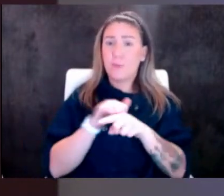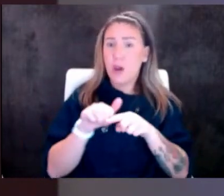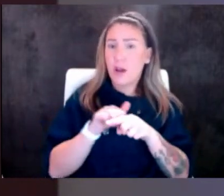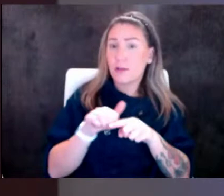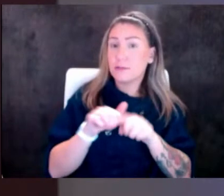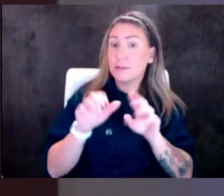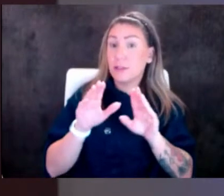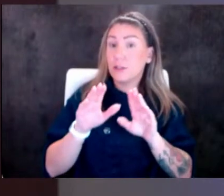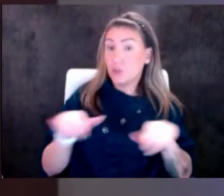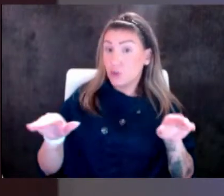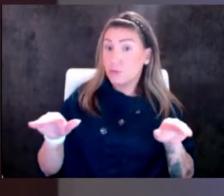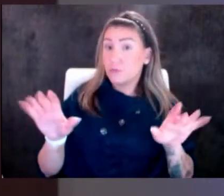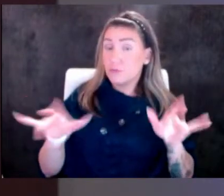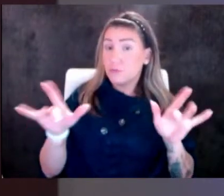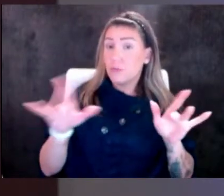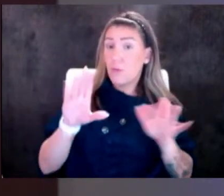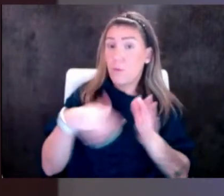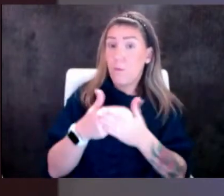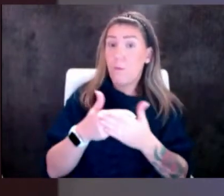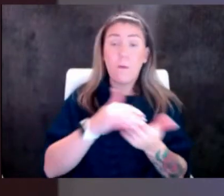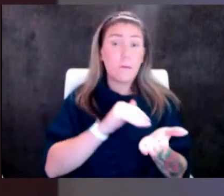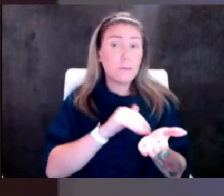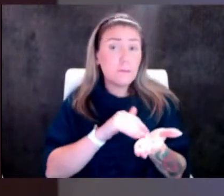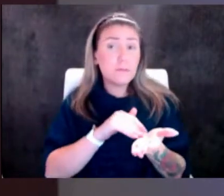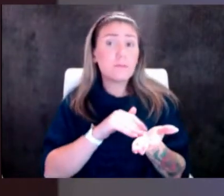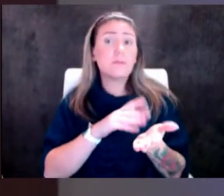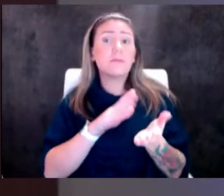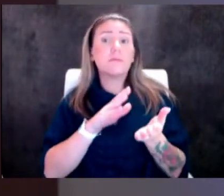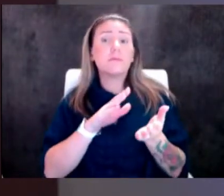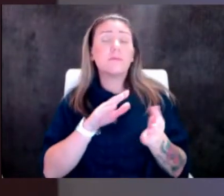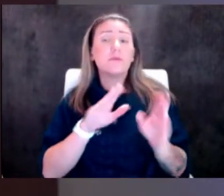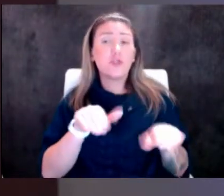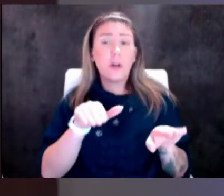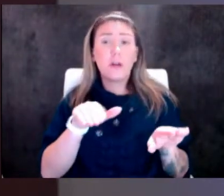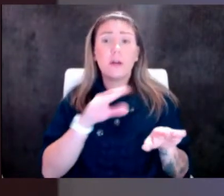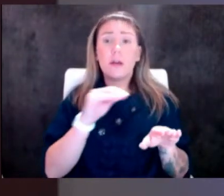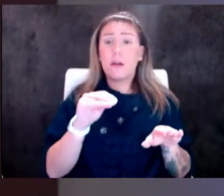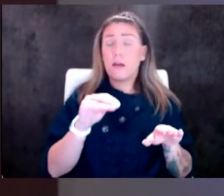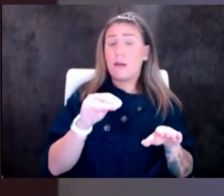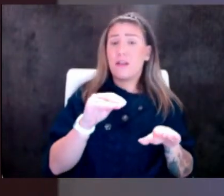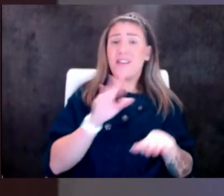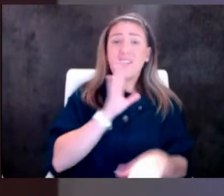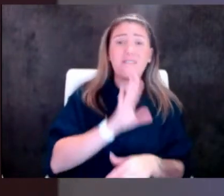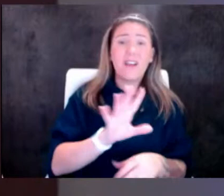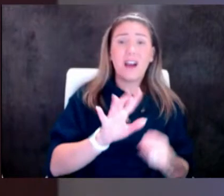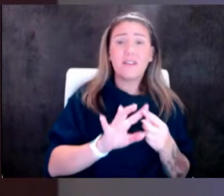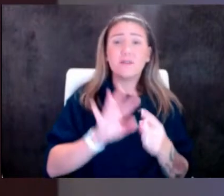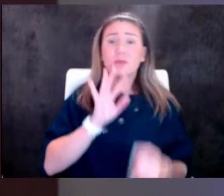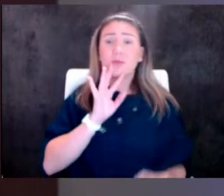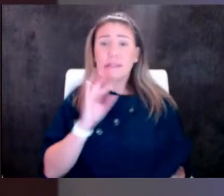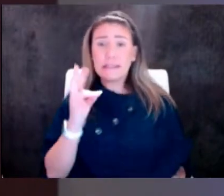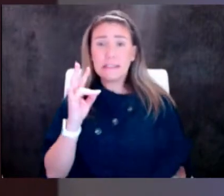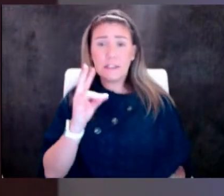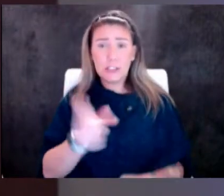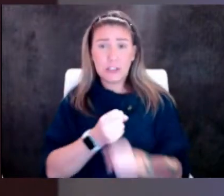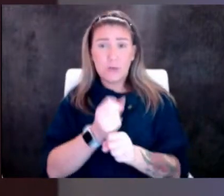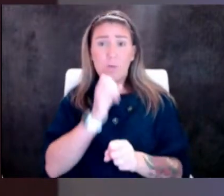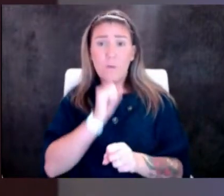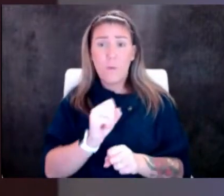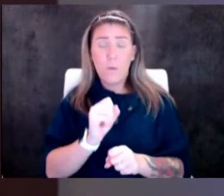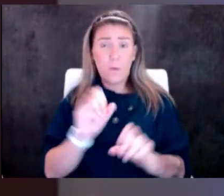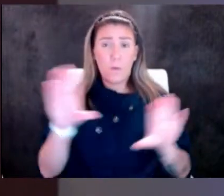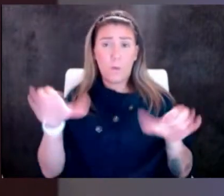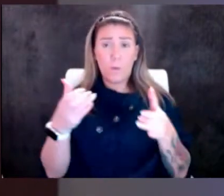everybody, pediatricians and family practice docs, getting this 5 to 17-year-old group vaccinated, getting parents past